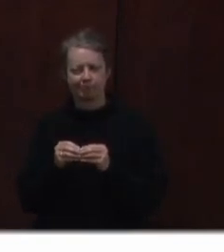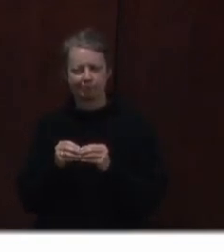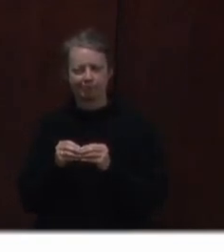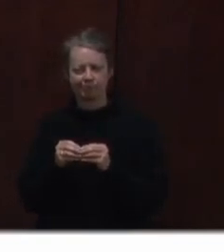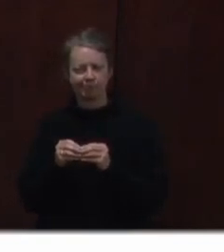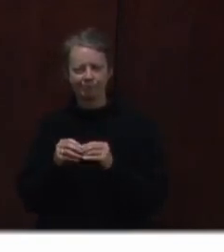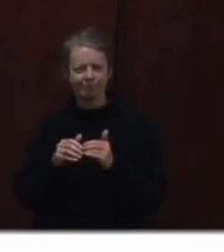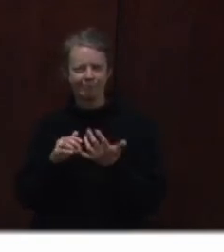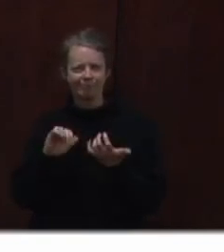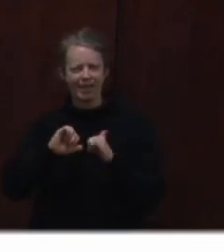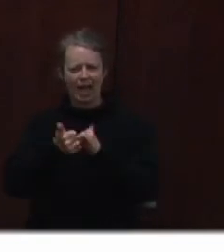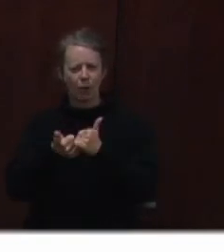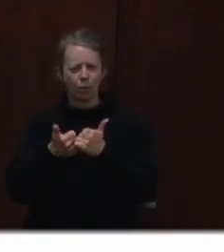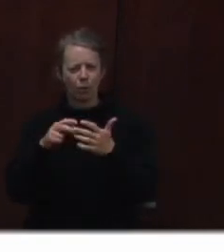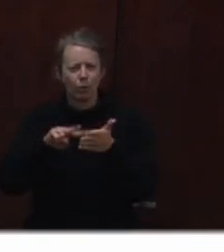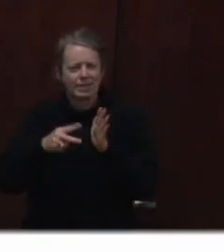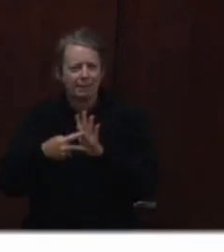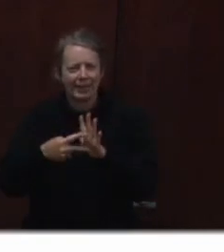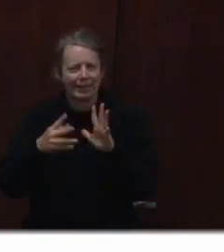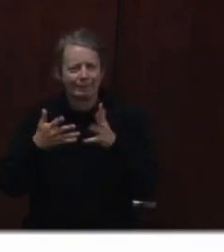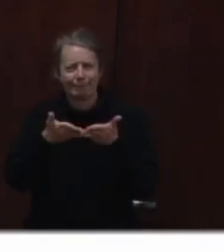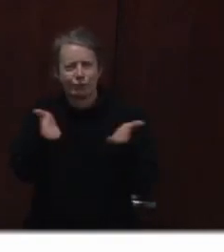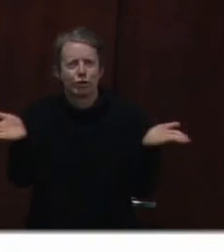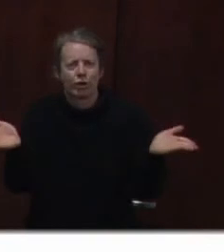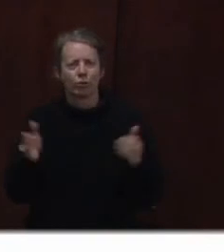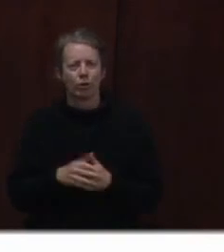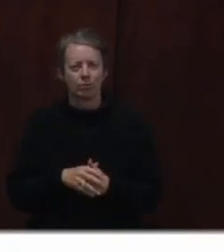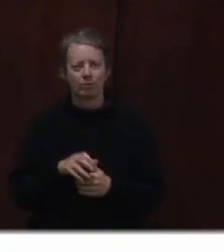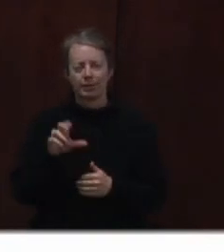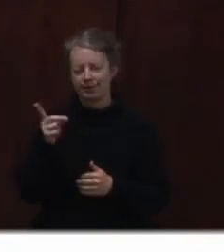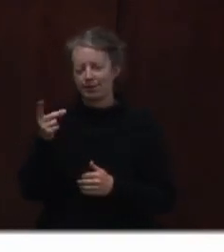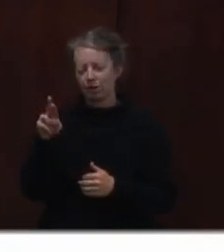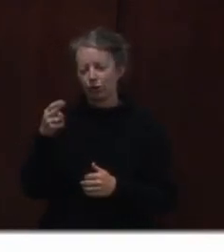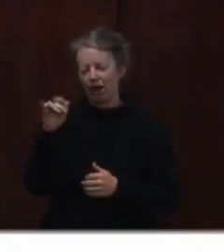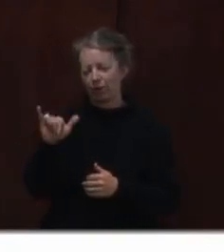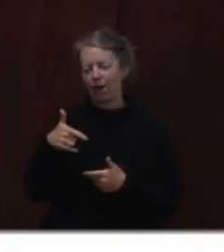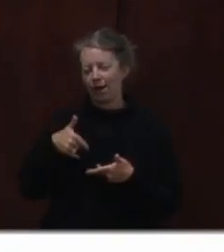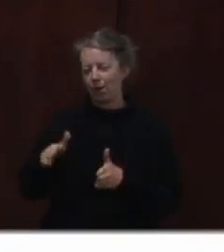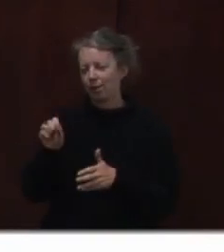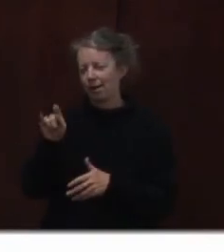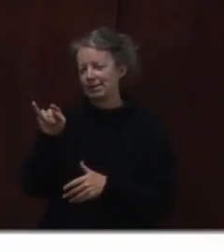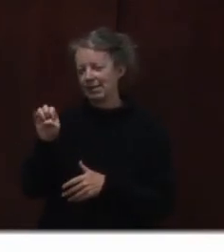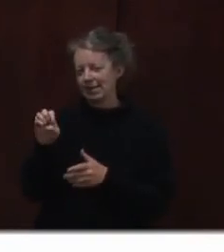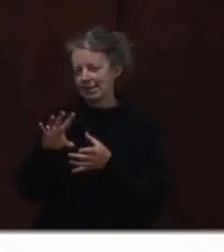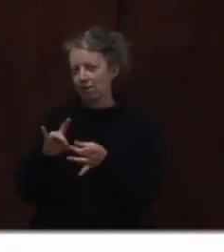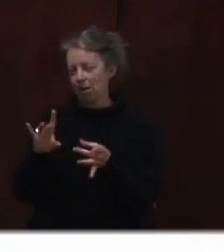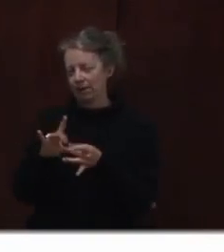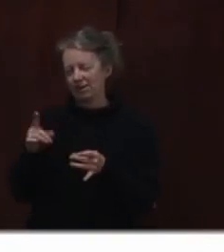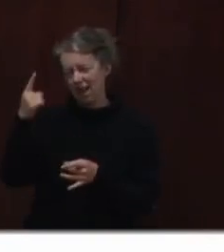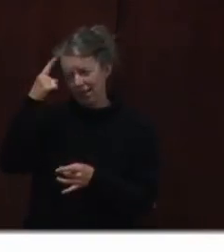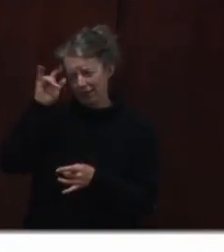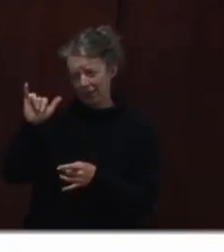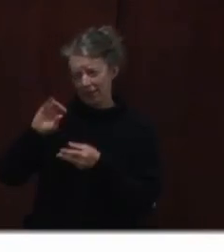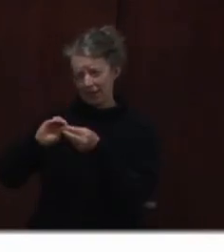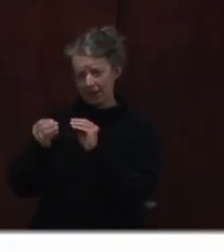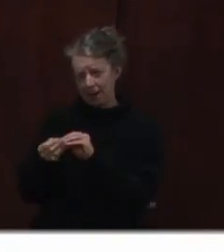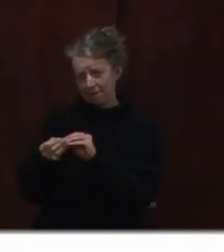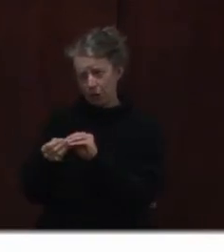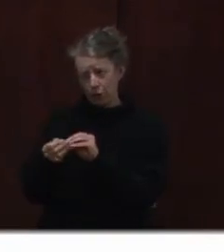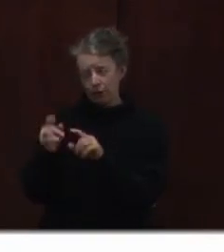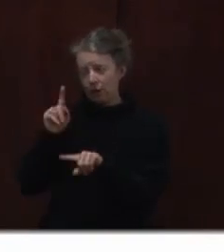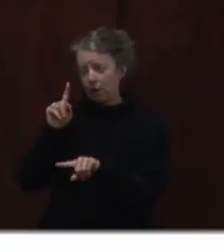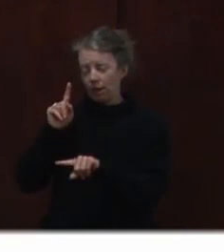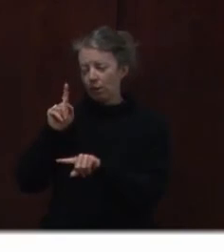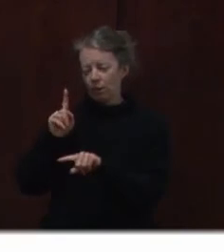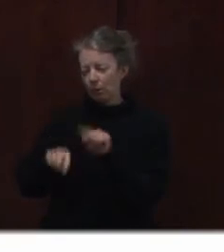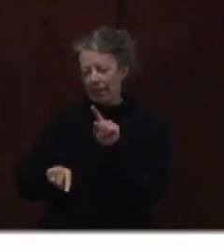what that all means together. Yeah, and I'll let Stacy comment if she wants to. In addition, I think that metric can't be looked at in